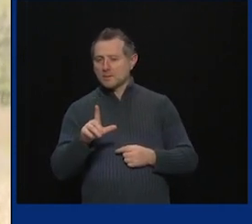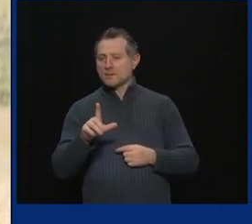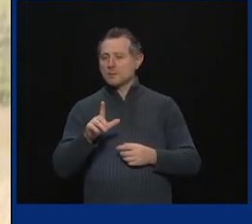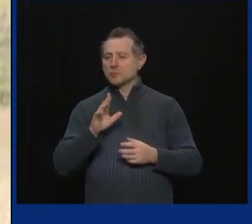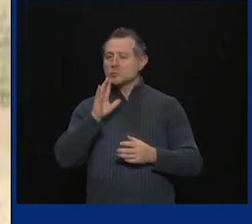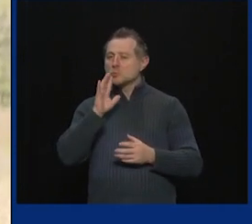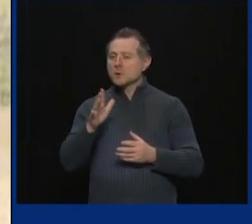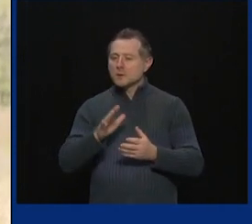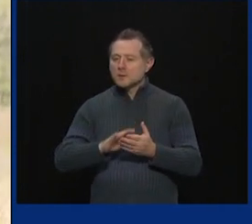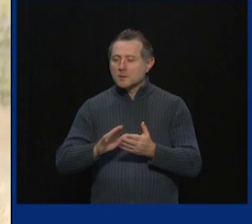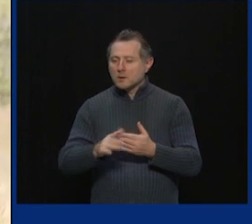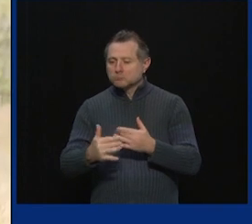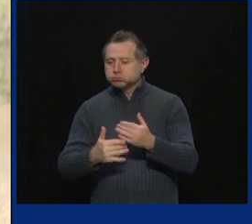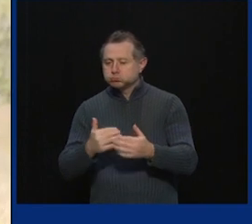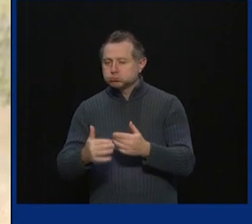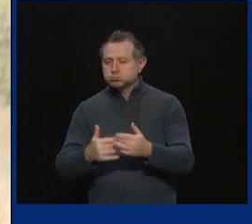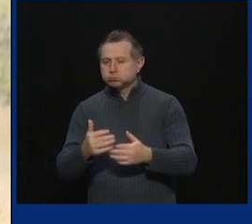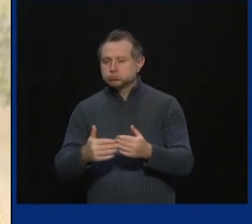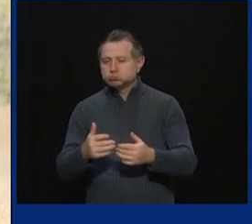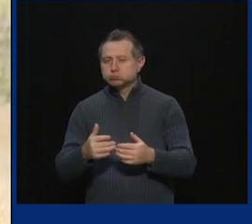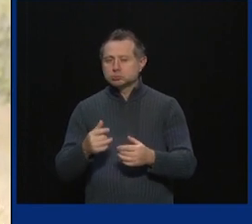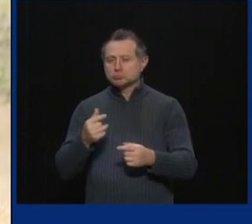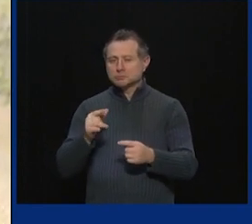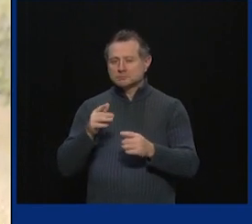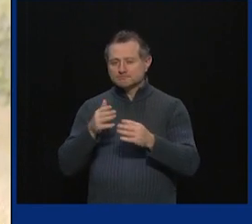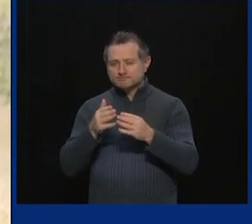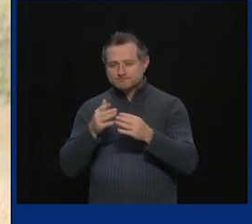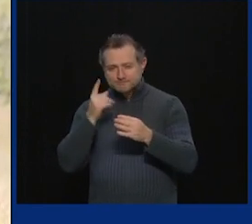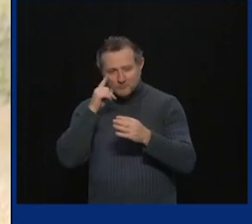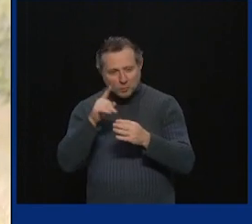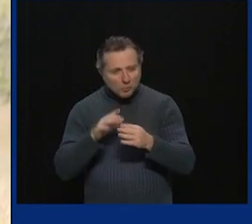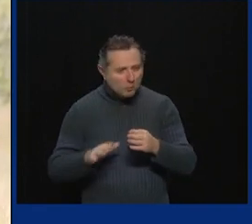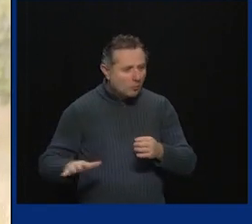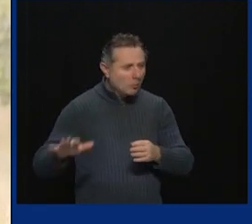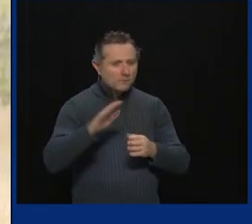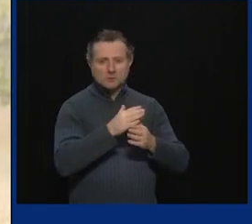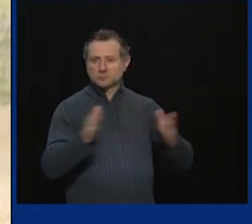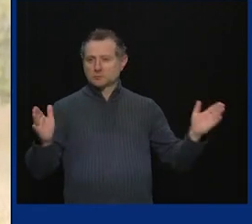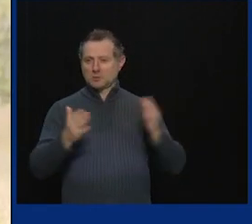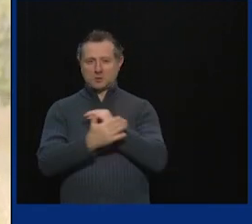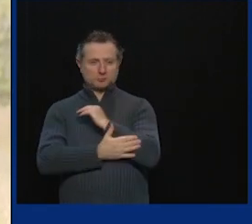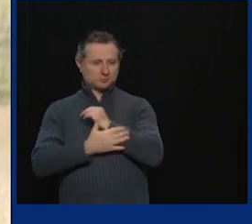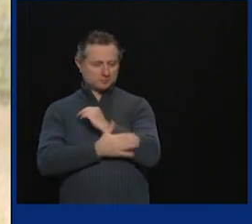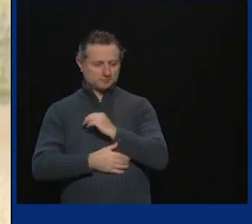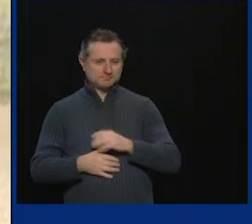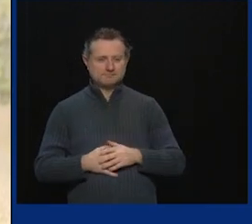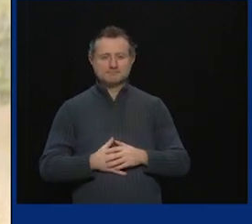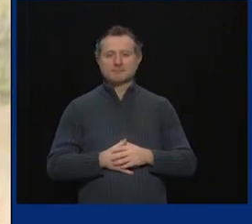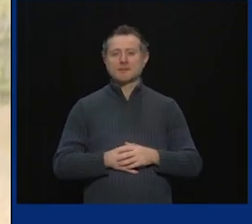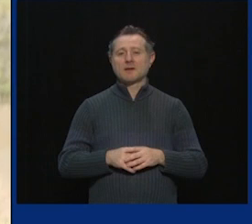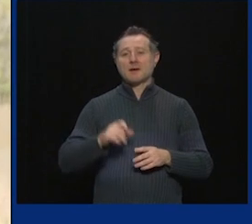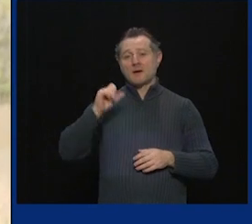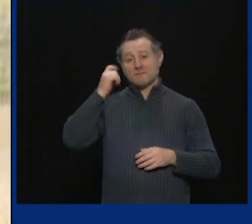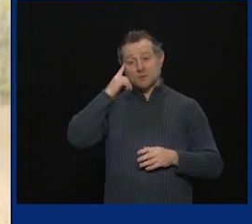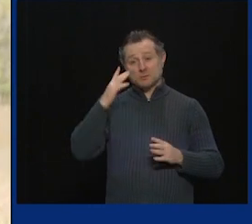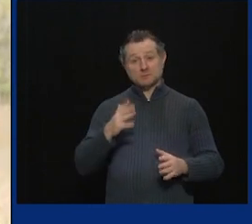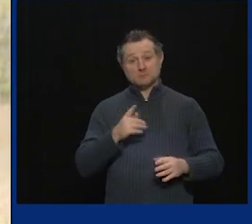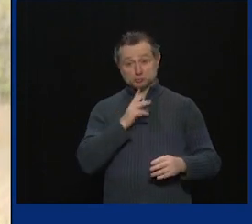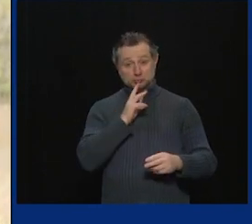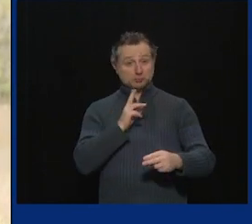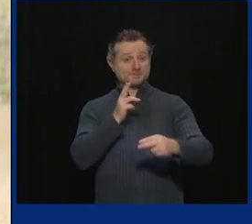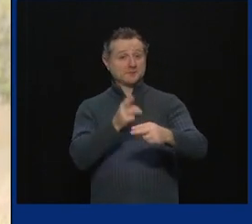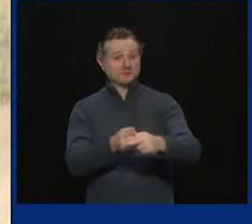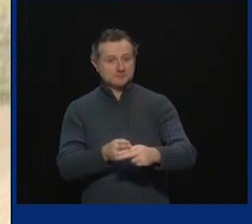hydrogen across the country. And when you look at it, the governor mentioned forklift trucks, but Governor, we're